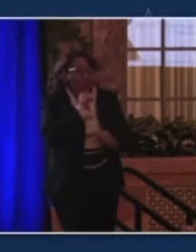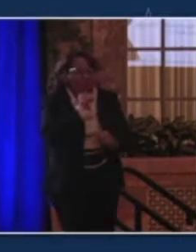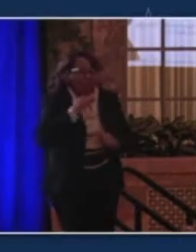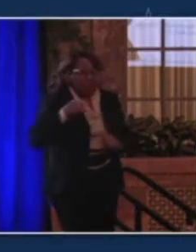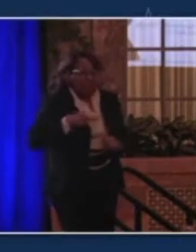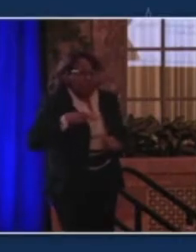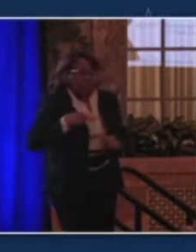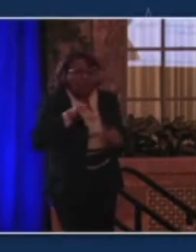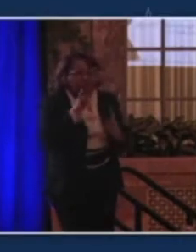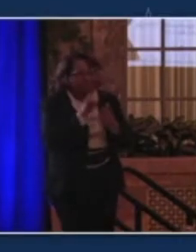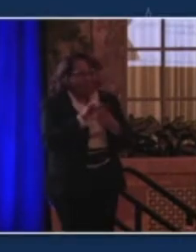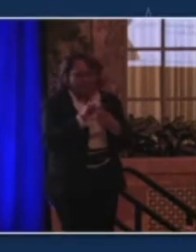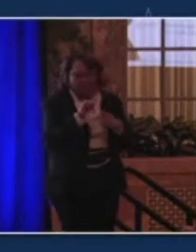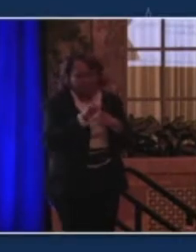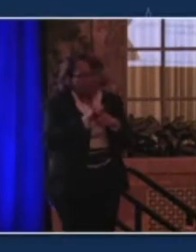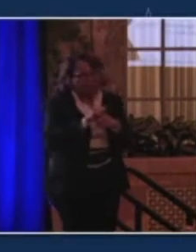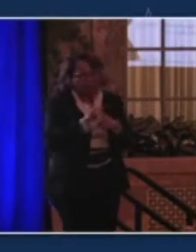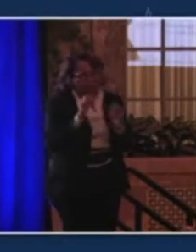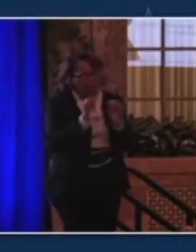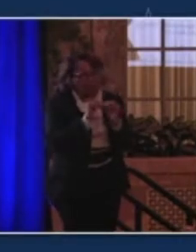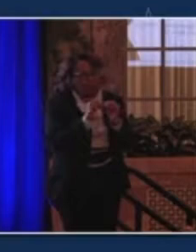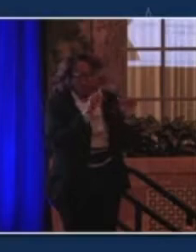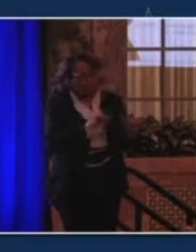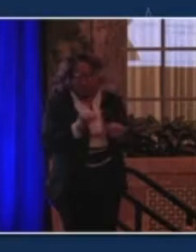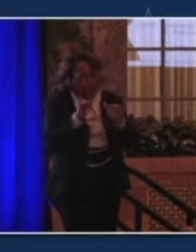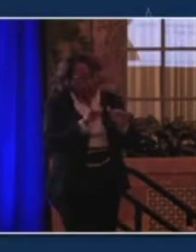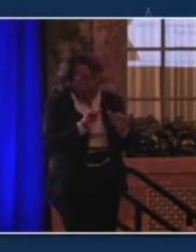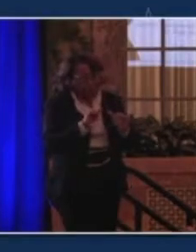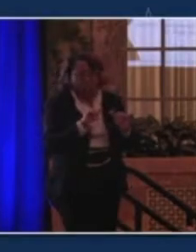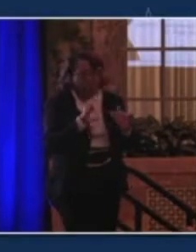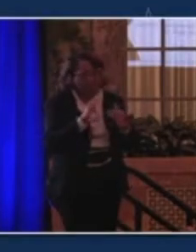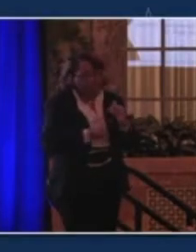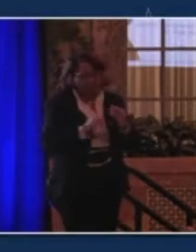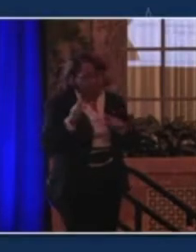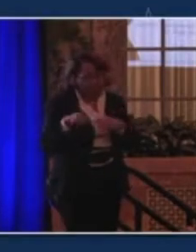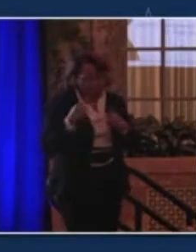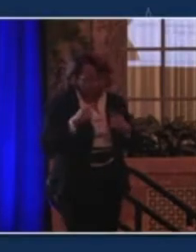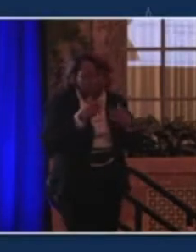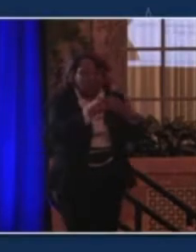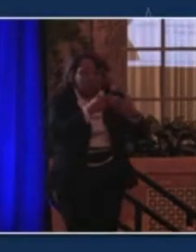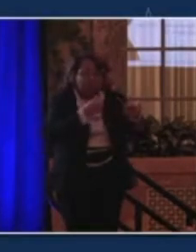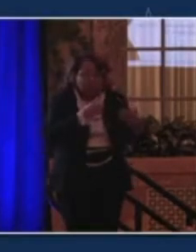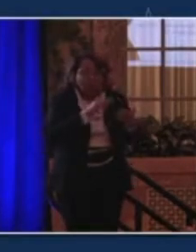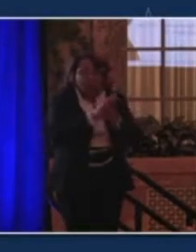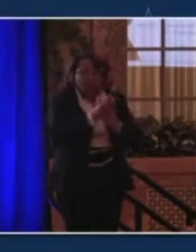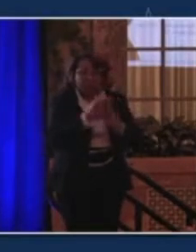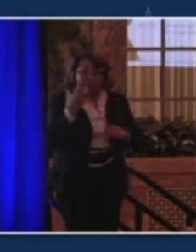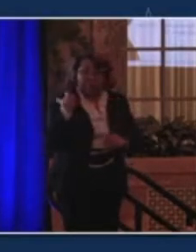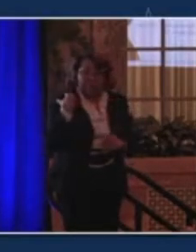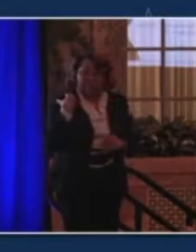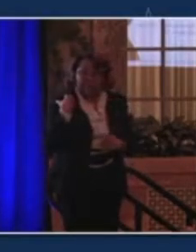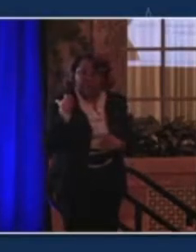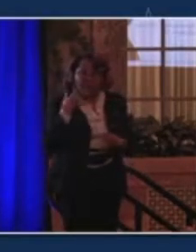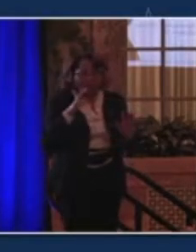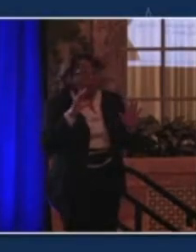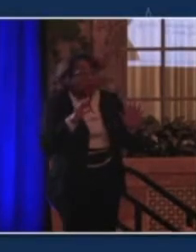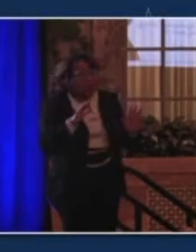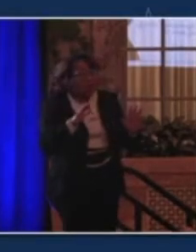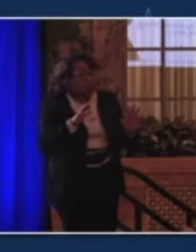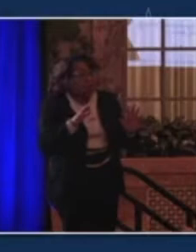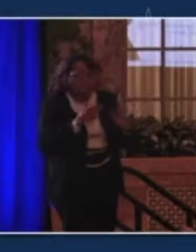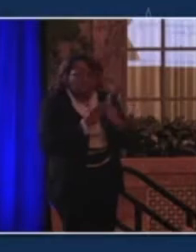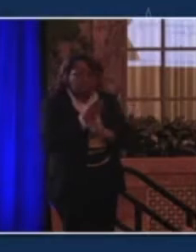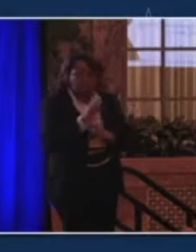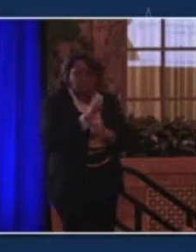was unfortunately more common than not while before he became mayor. Now, ladies and gentlemen, through these